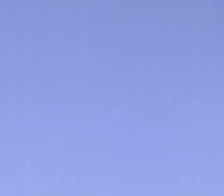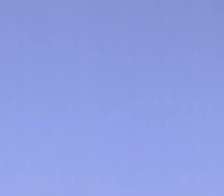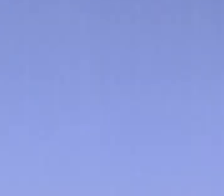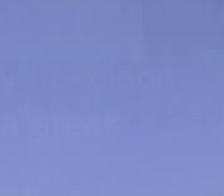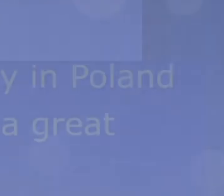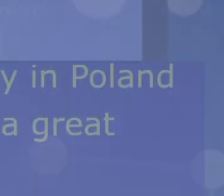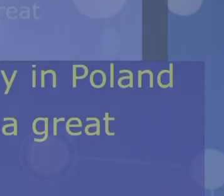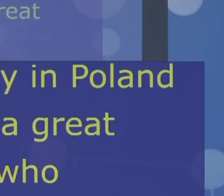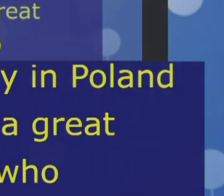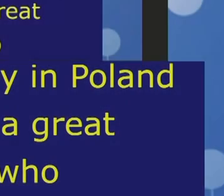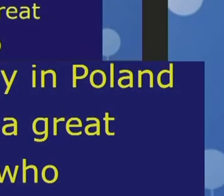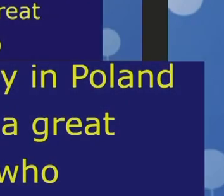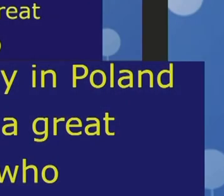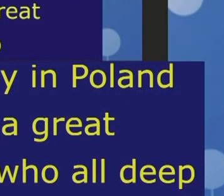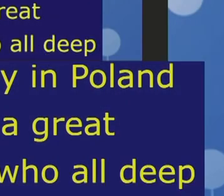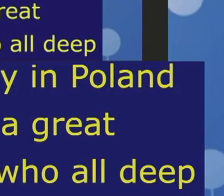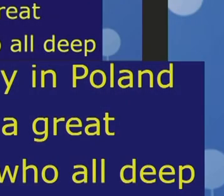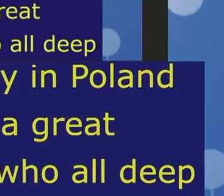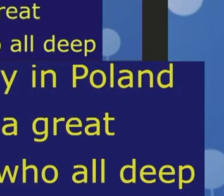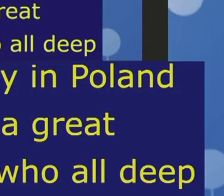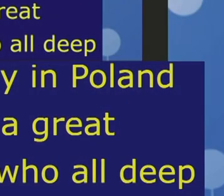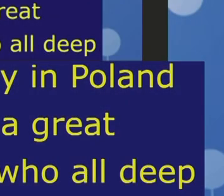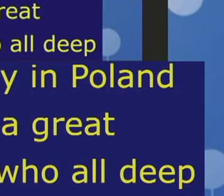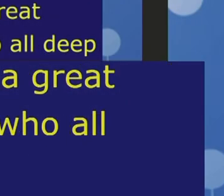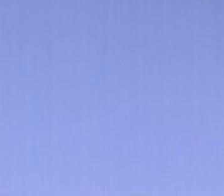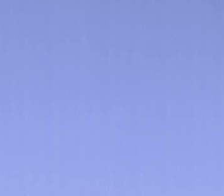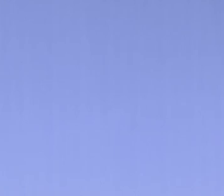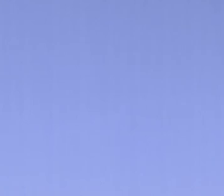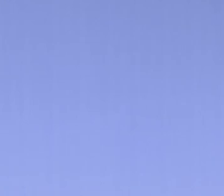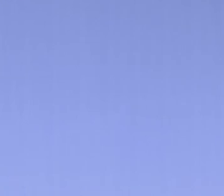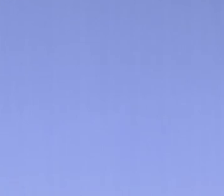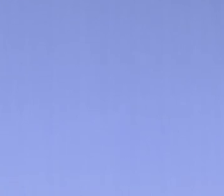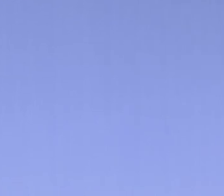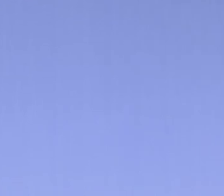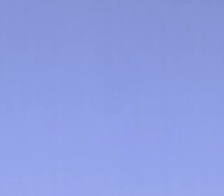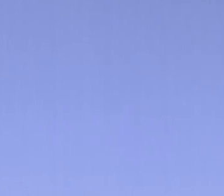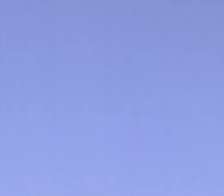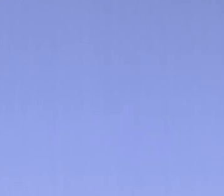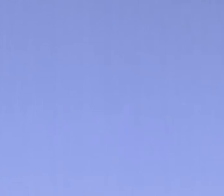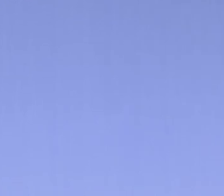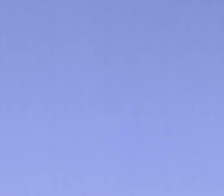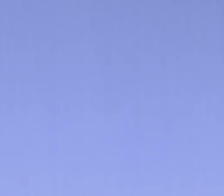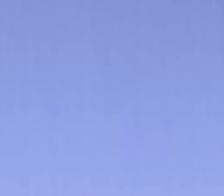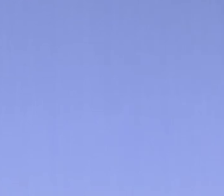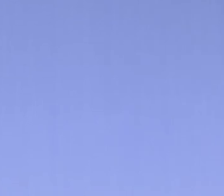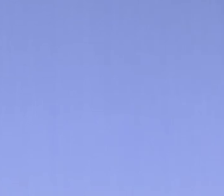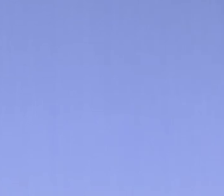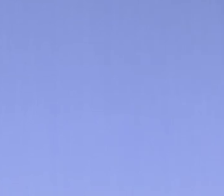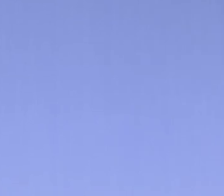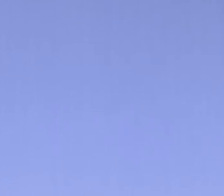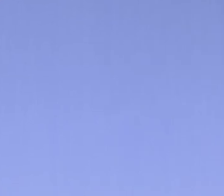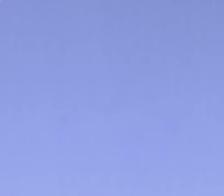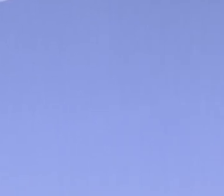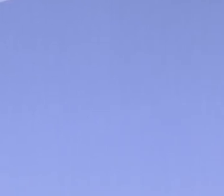care about digital transformation. Thank you so much for having me. Today, I would like to talk to you